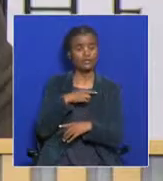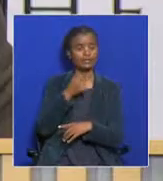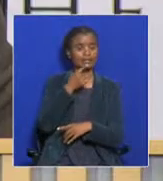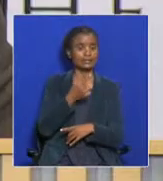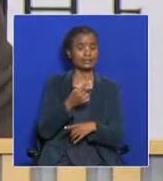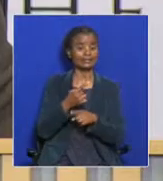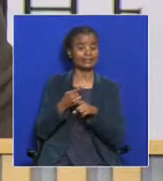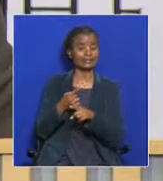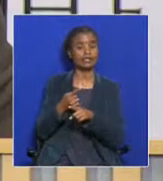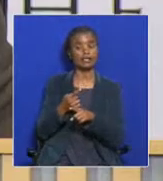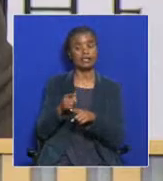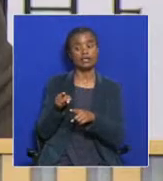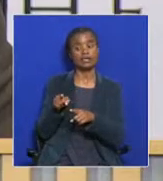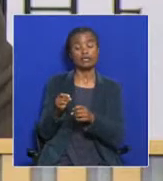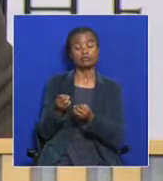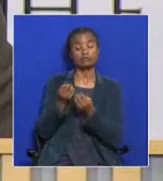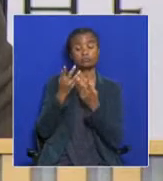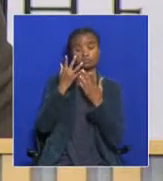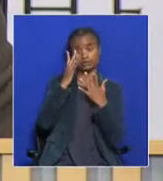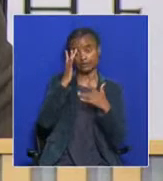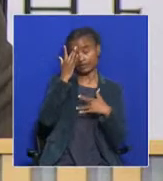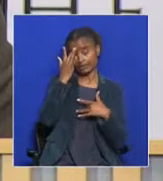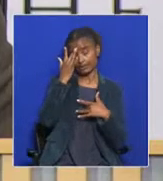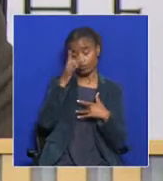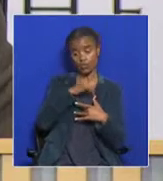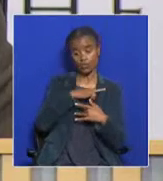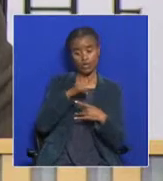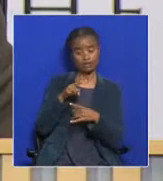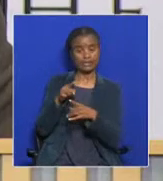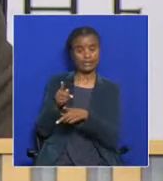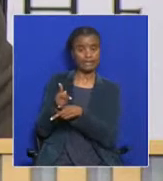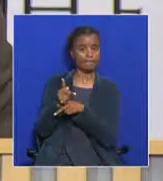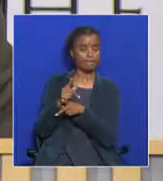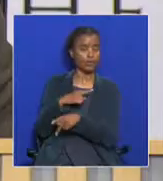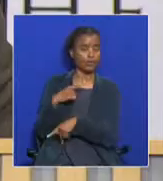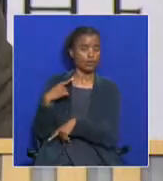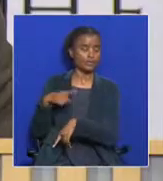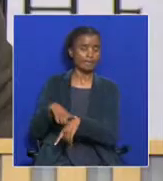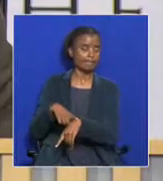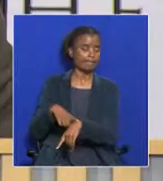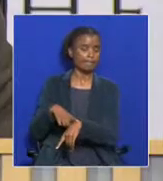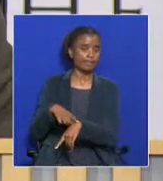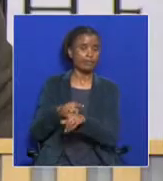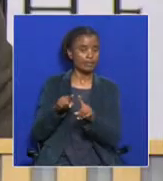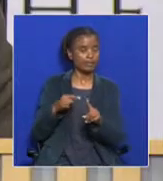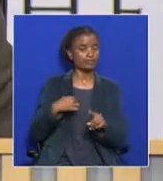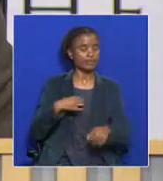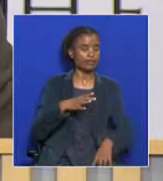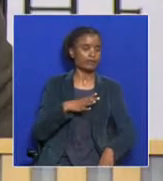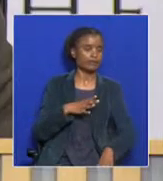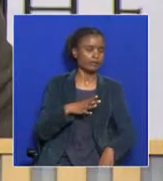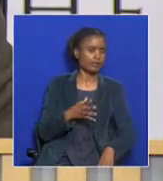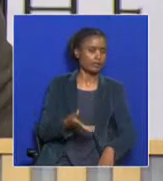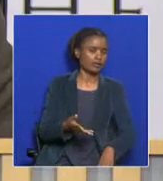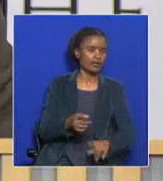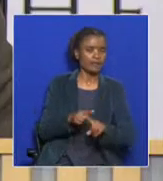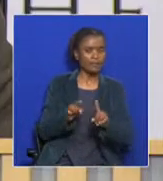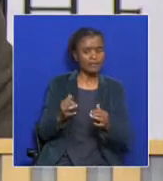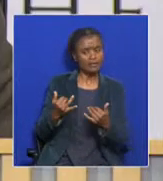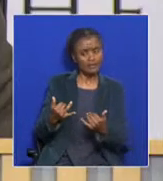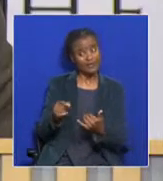it for a lengthy period, that would have been fine with me. But the fact that he remained silent on that,